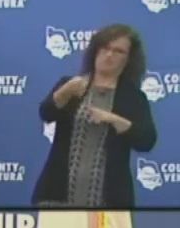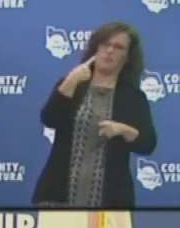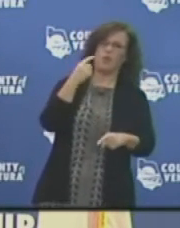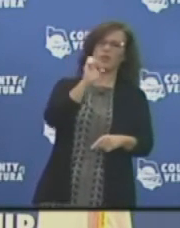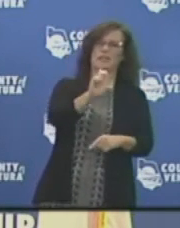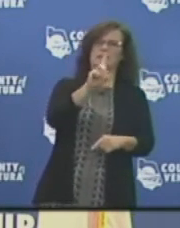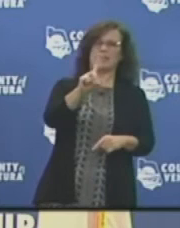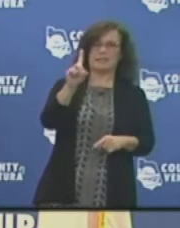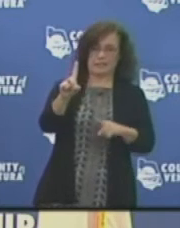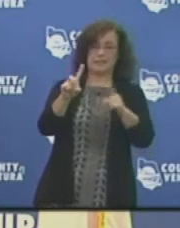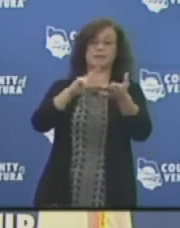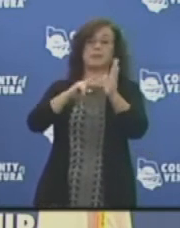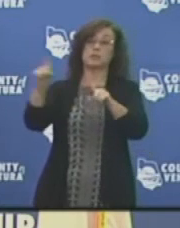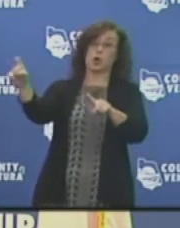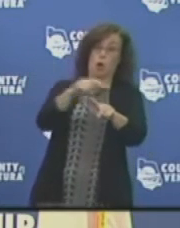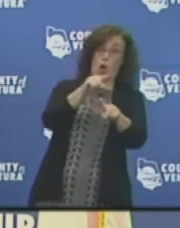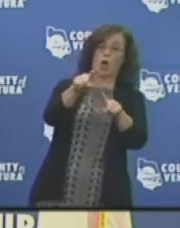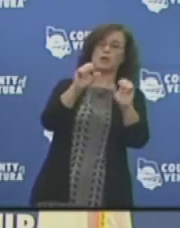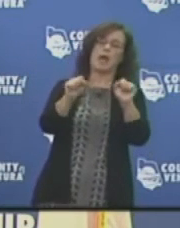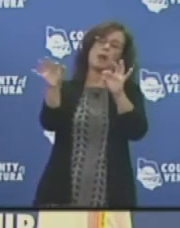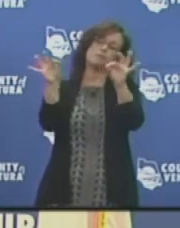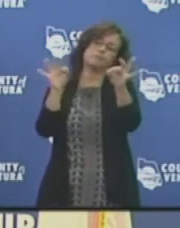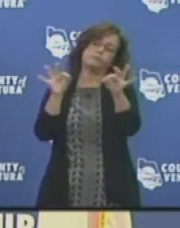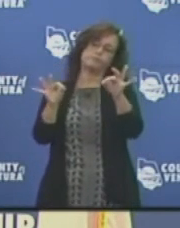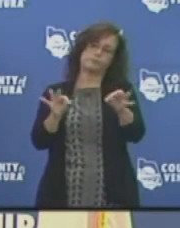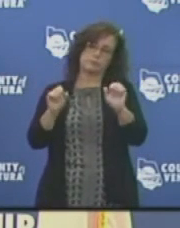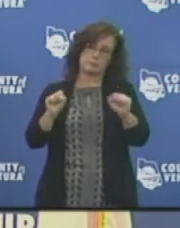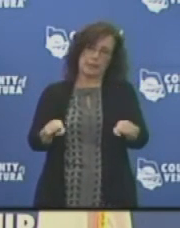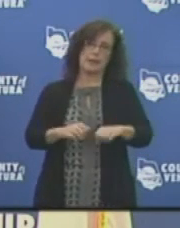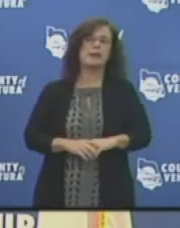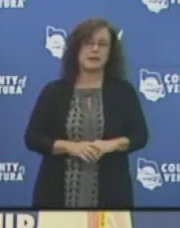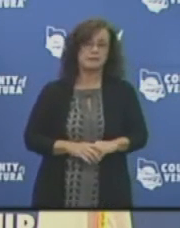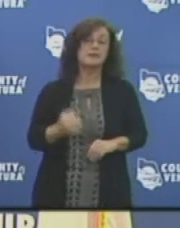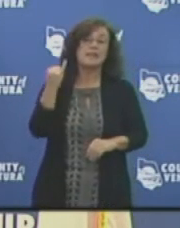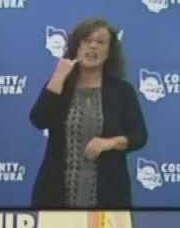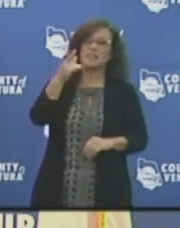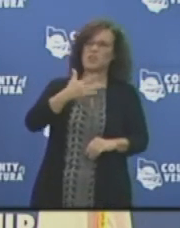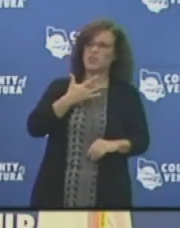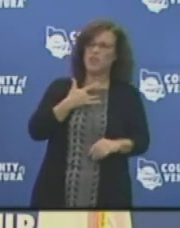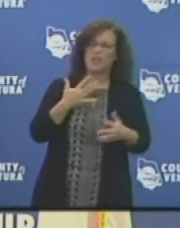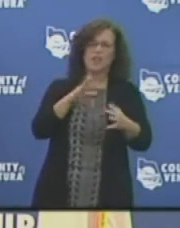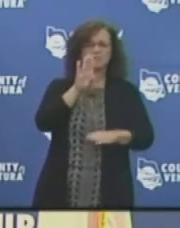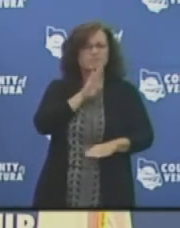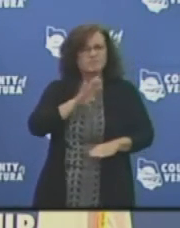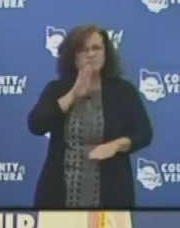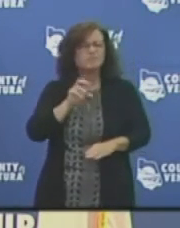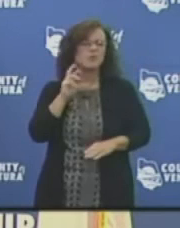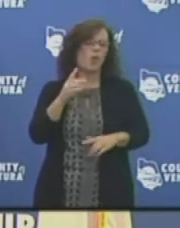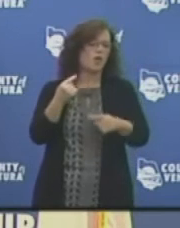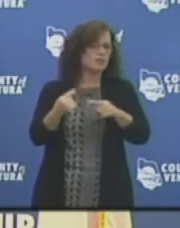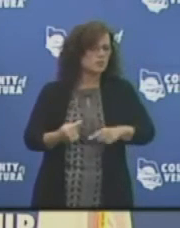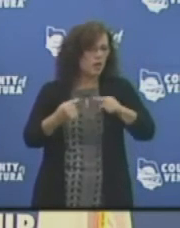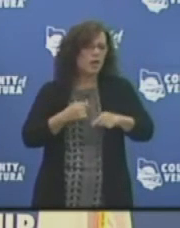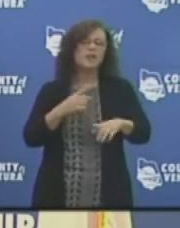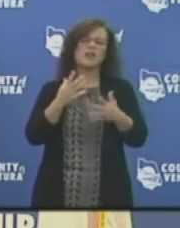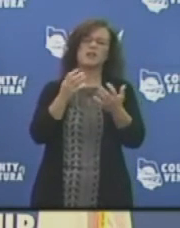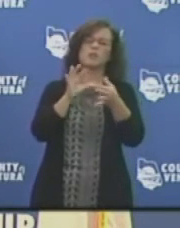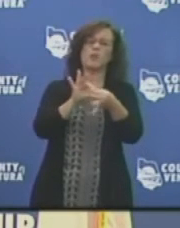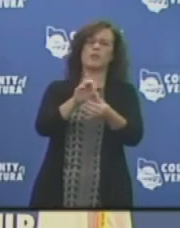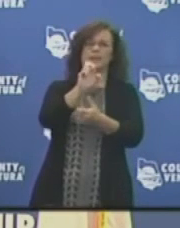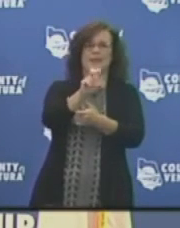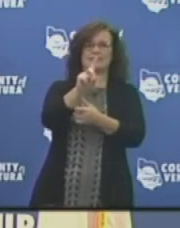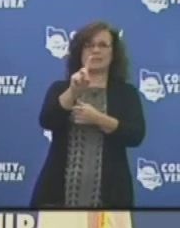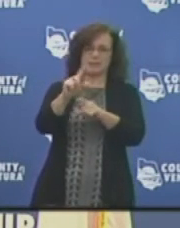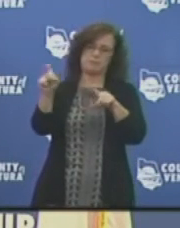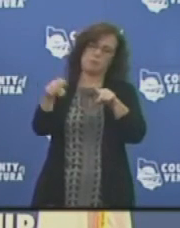direct response to their inquiries. So please give us a call if we can help you with your claim or with any other state agency. And our number